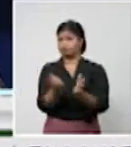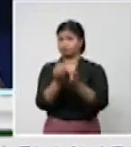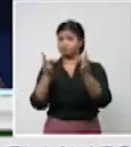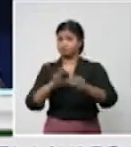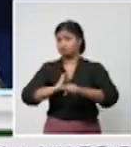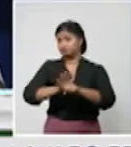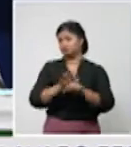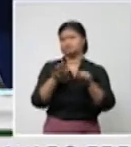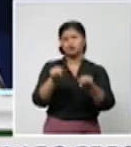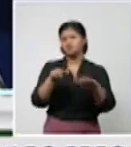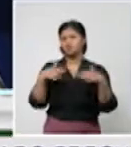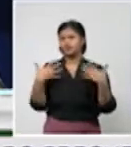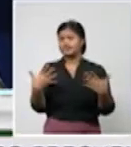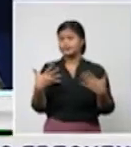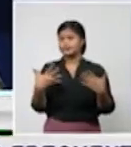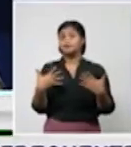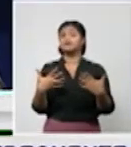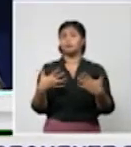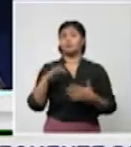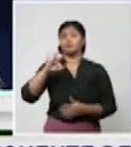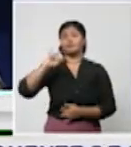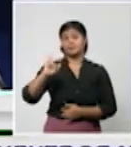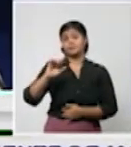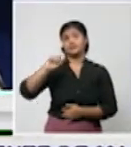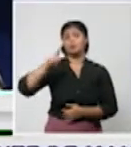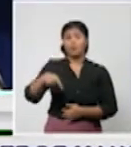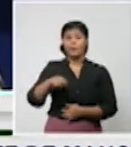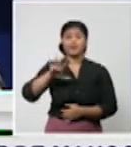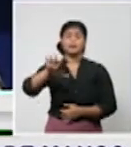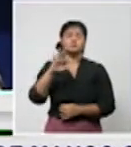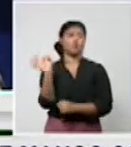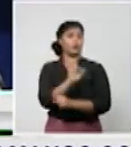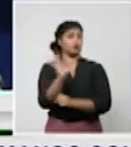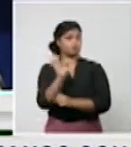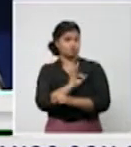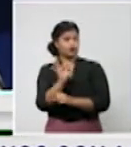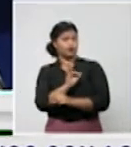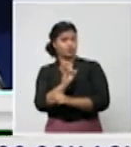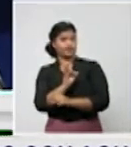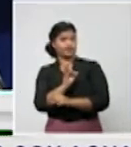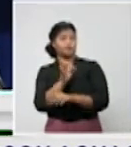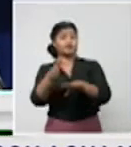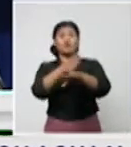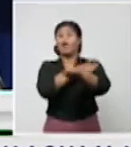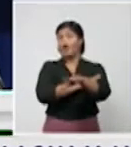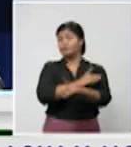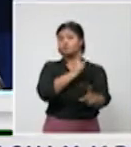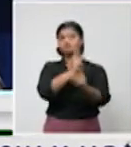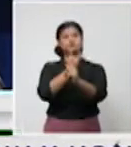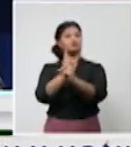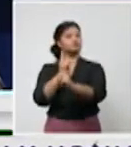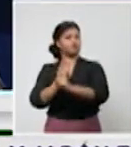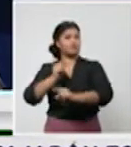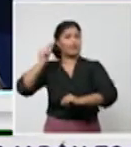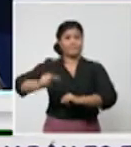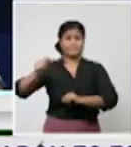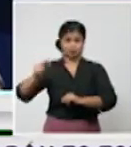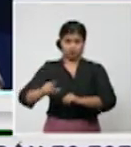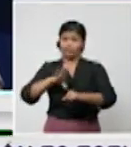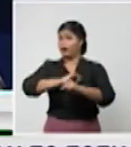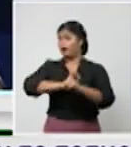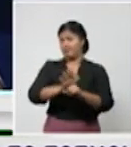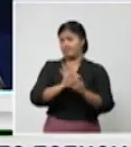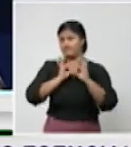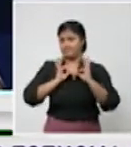new patients confirmed yesterday, the source of infection of 4 of them is yet to be determined, for a cumulative of 132,